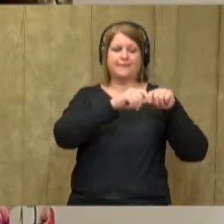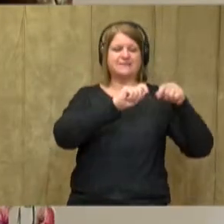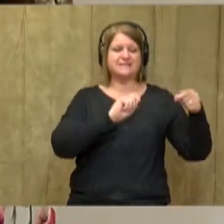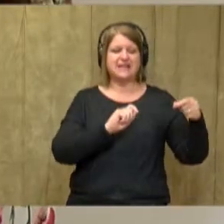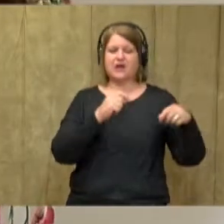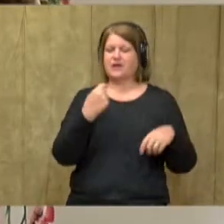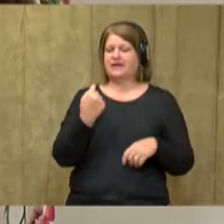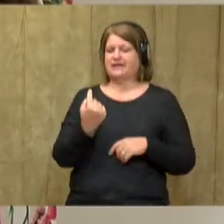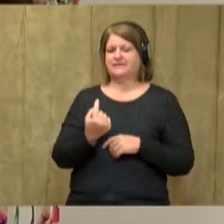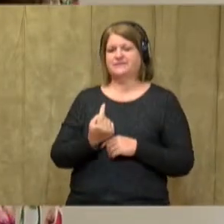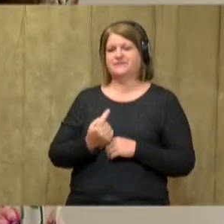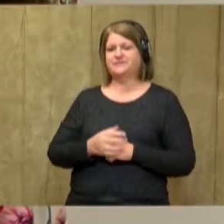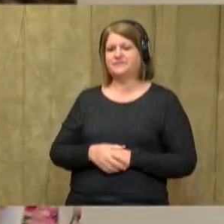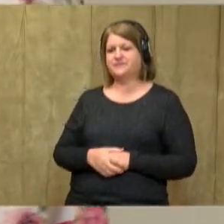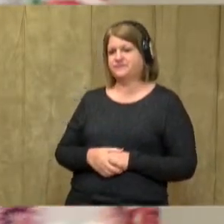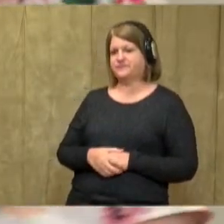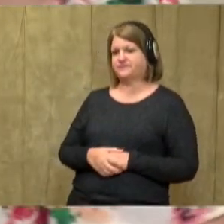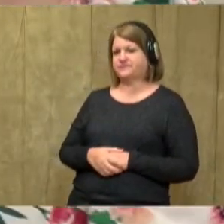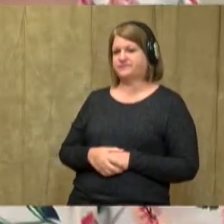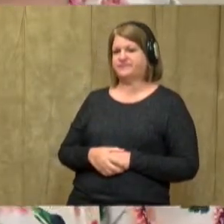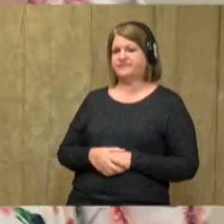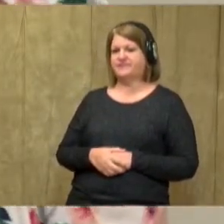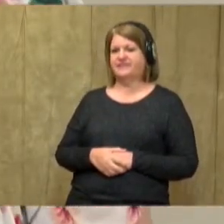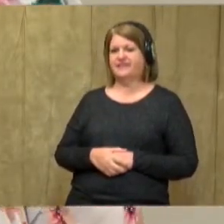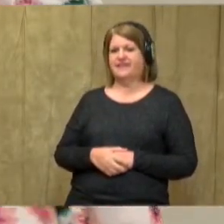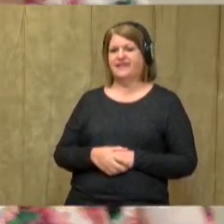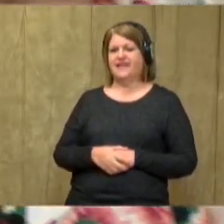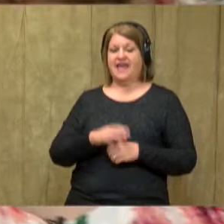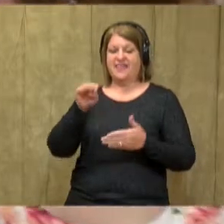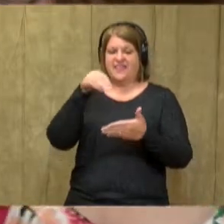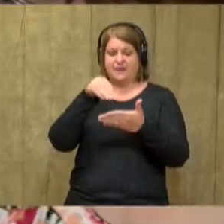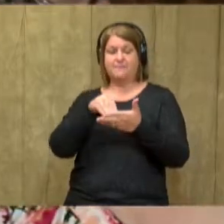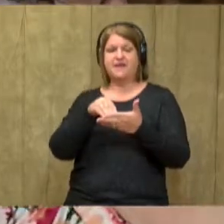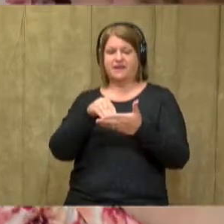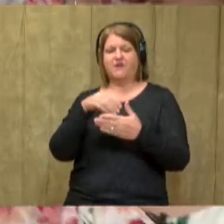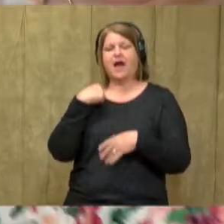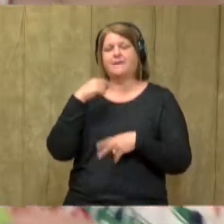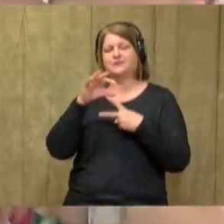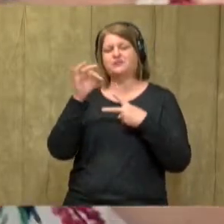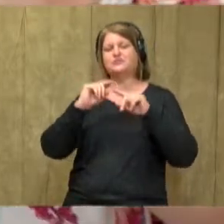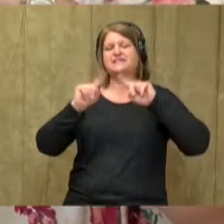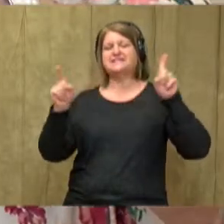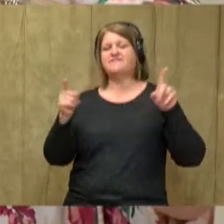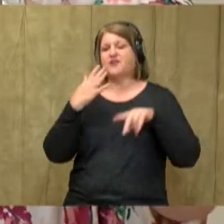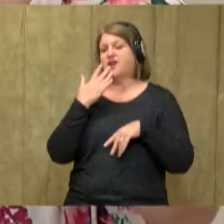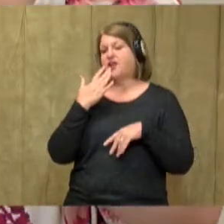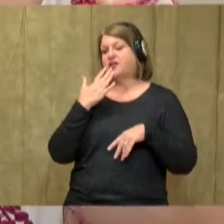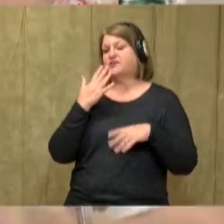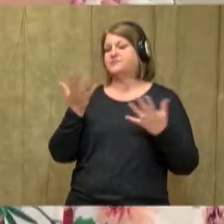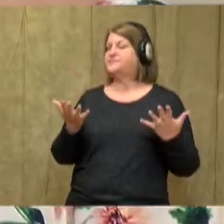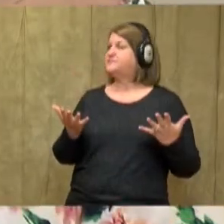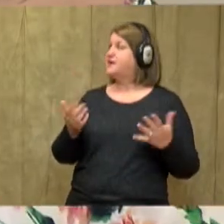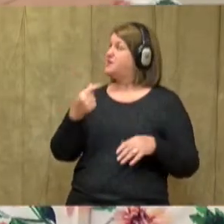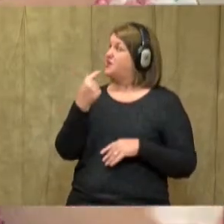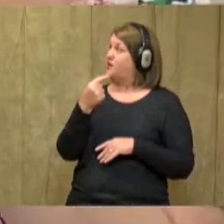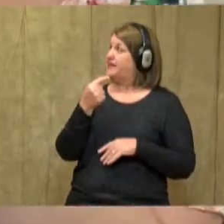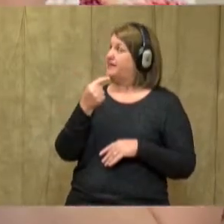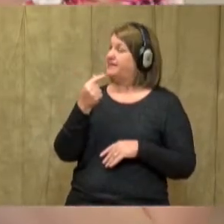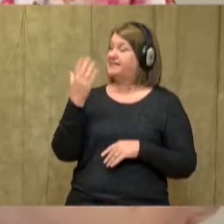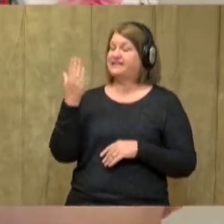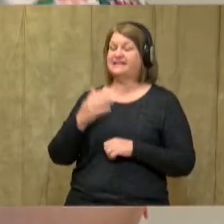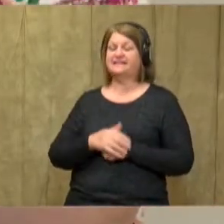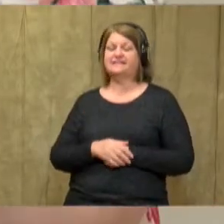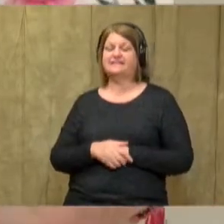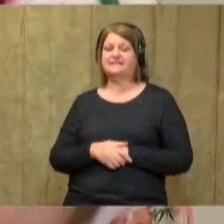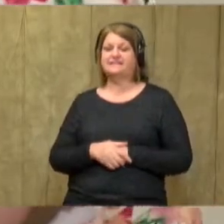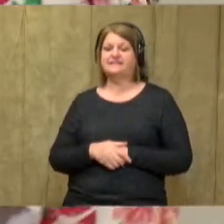some little tissues. And then I'm going to do a different color in the middle. How about green? Let's tear a little piece off and maybe